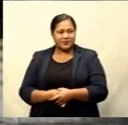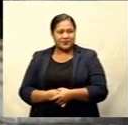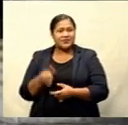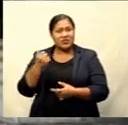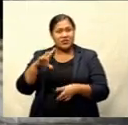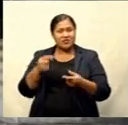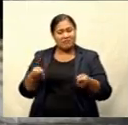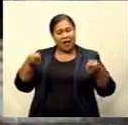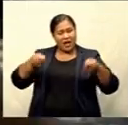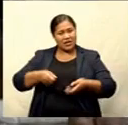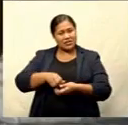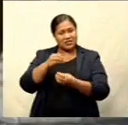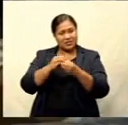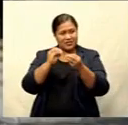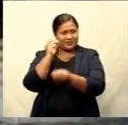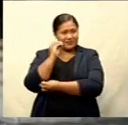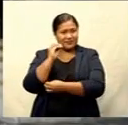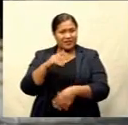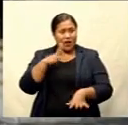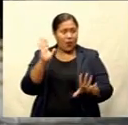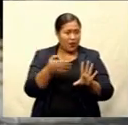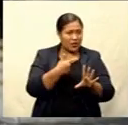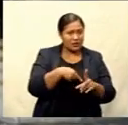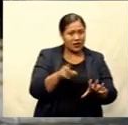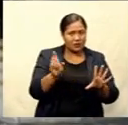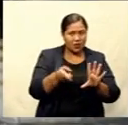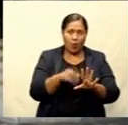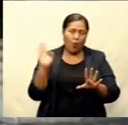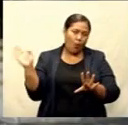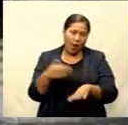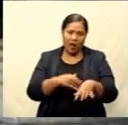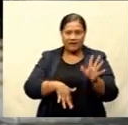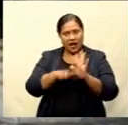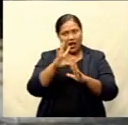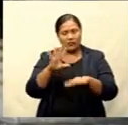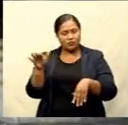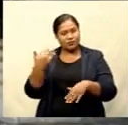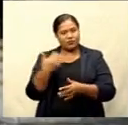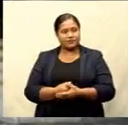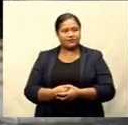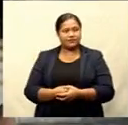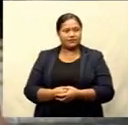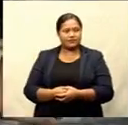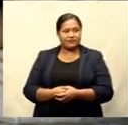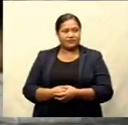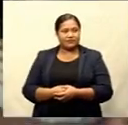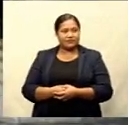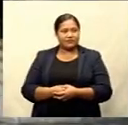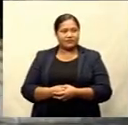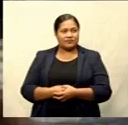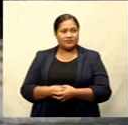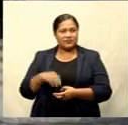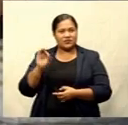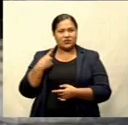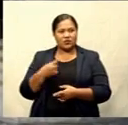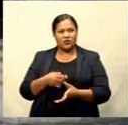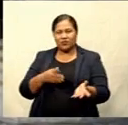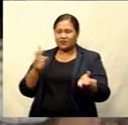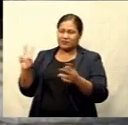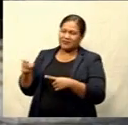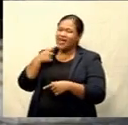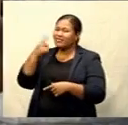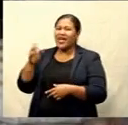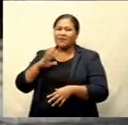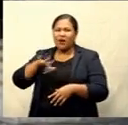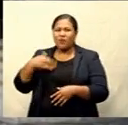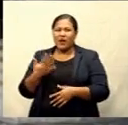I went inside, all fire in the room. And we just tell my wife, hey, just bring the water, just